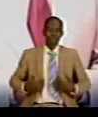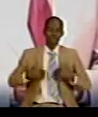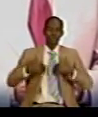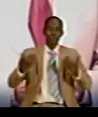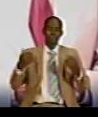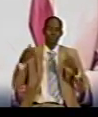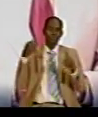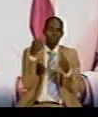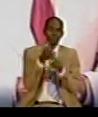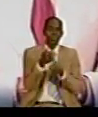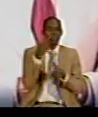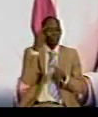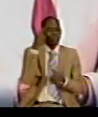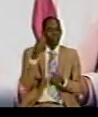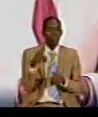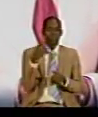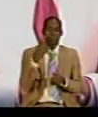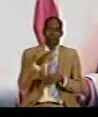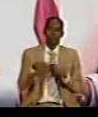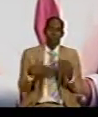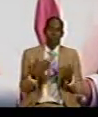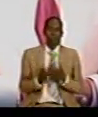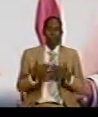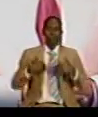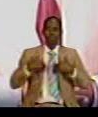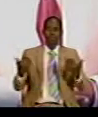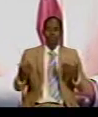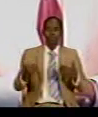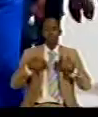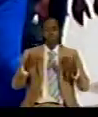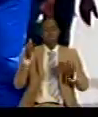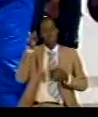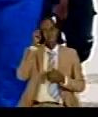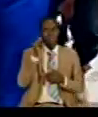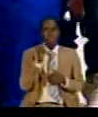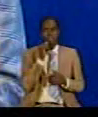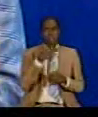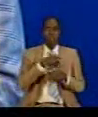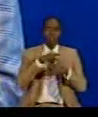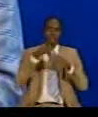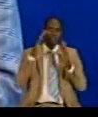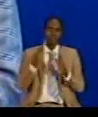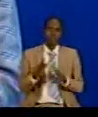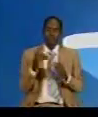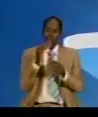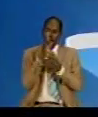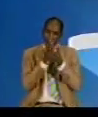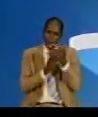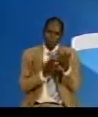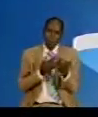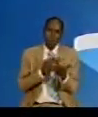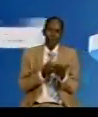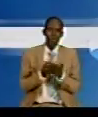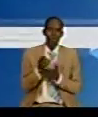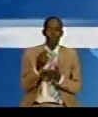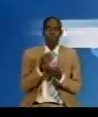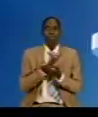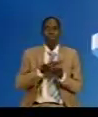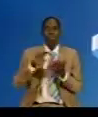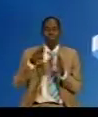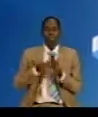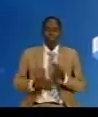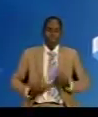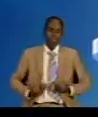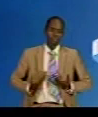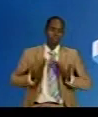extraordinary pace setters for all youth, young adults and professionals. The humble, honest and holiness-inspired man